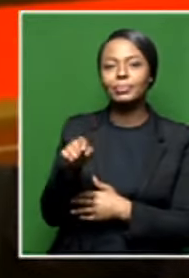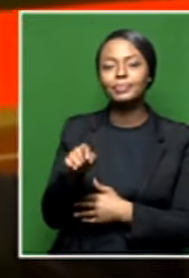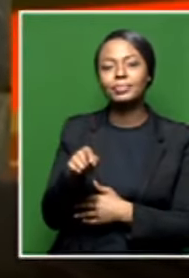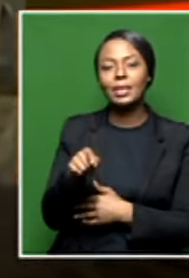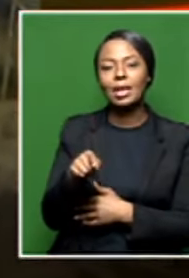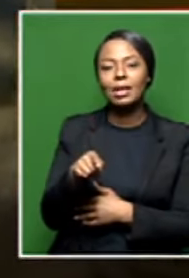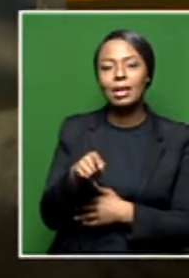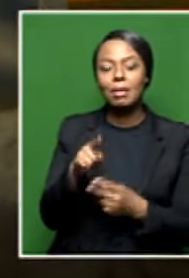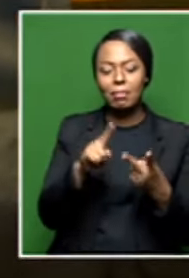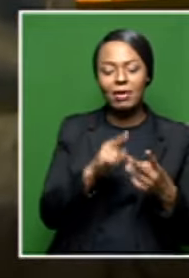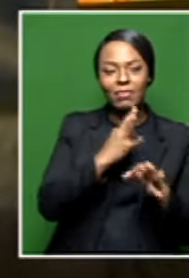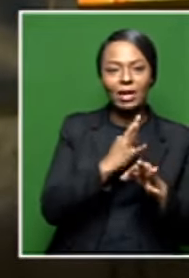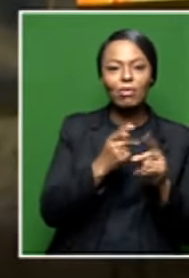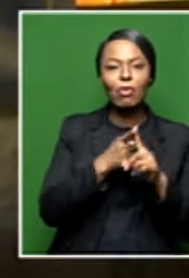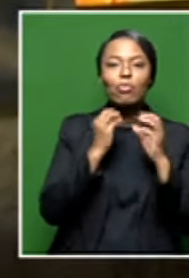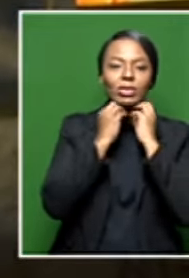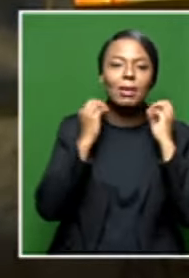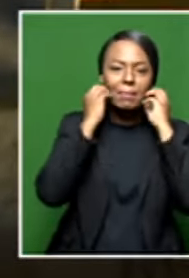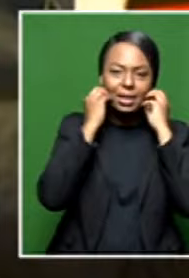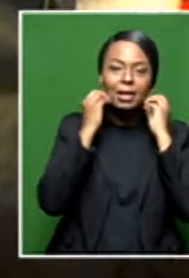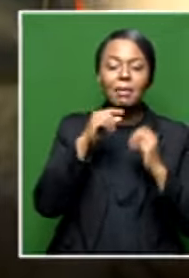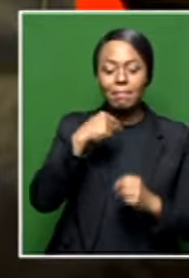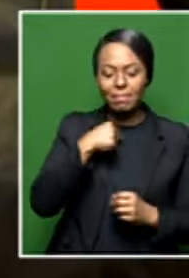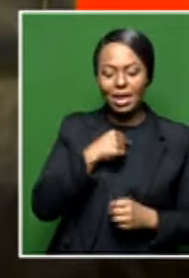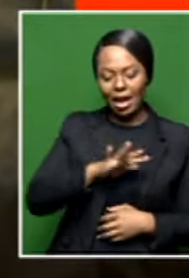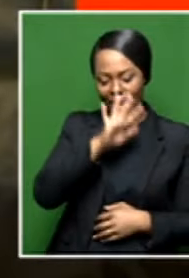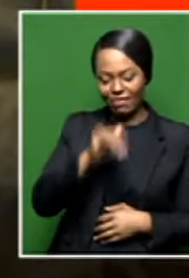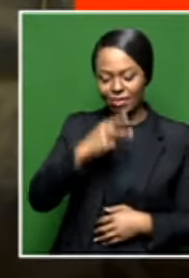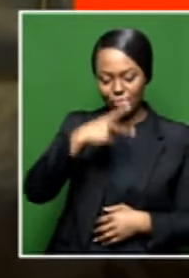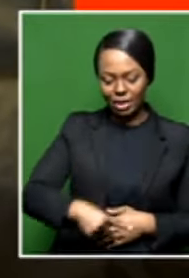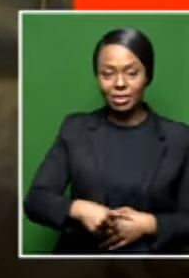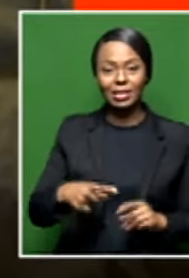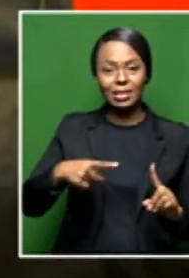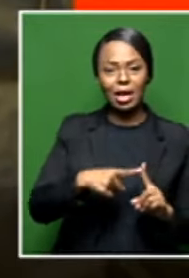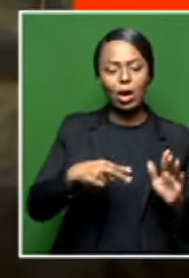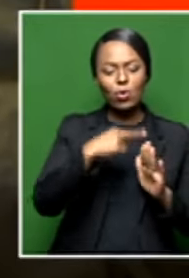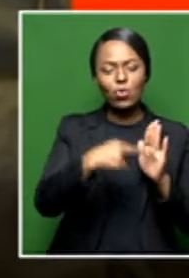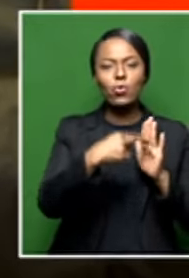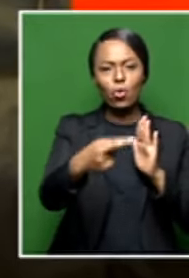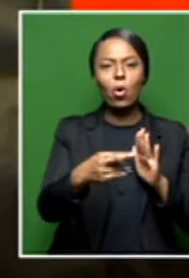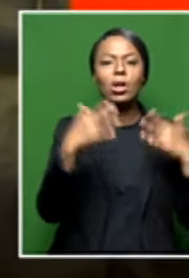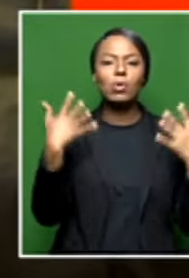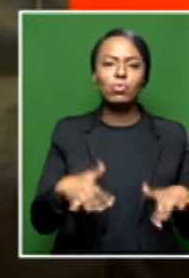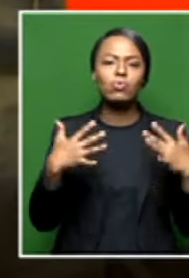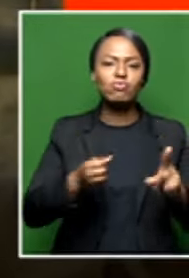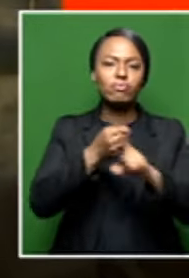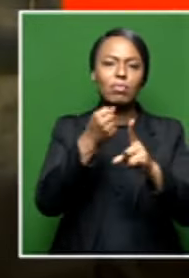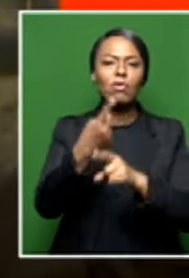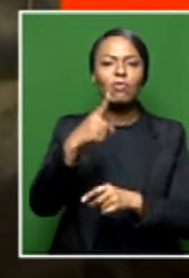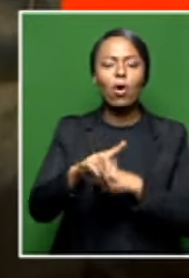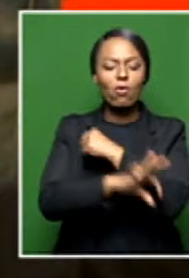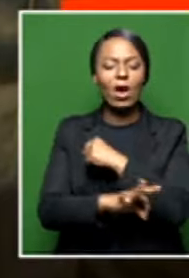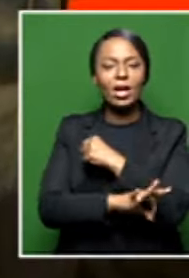South African. So it did play a big role for us foreigners to live in South Africa right